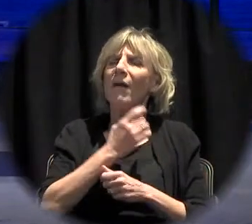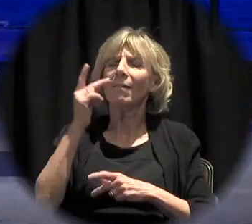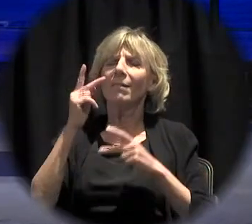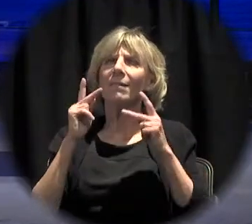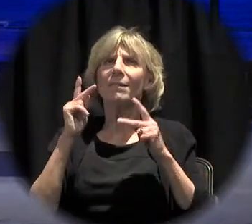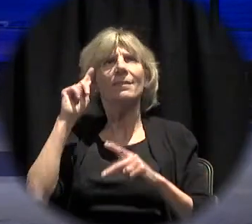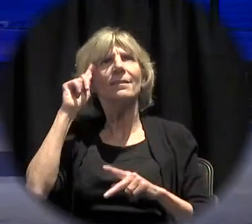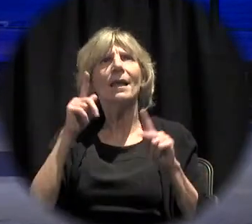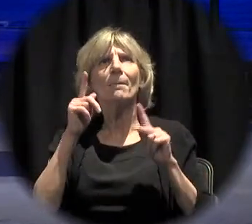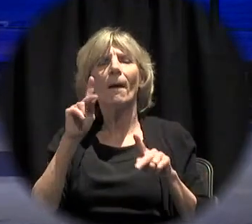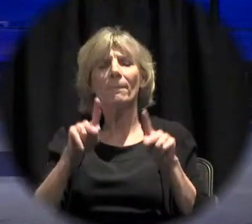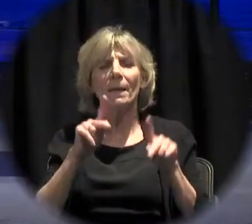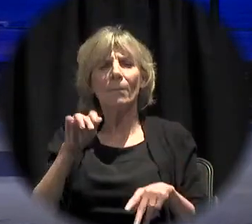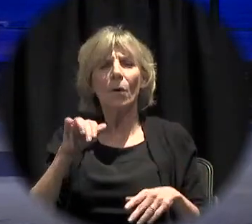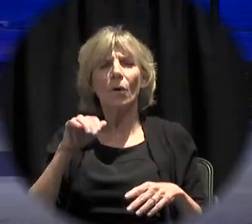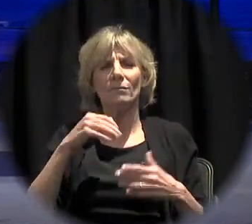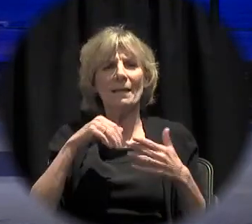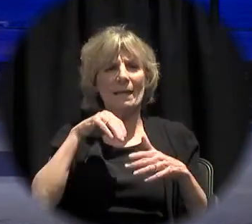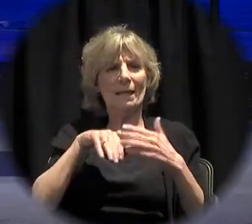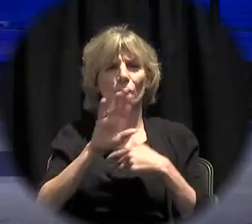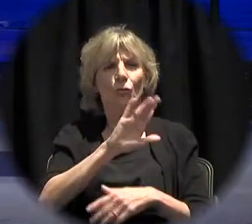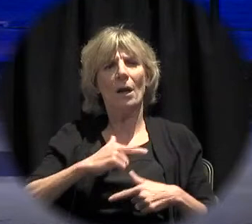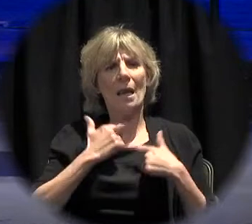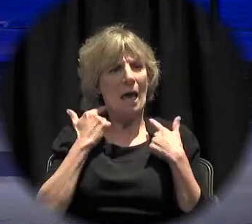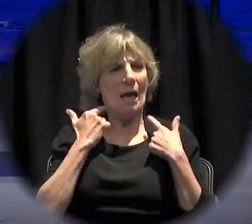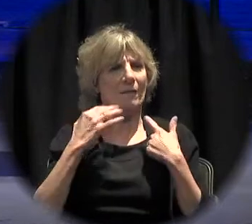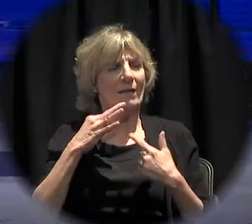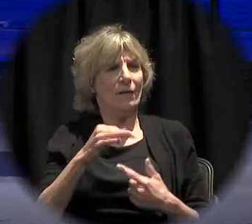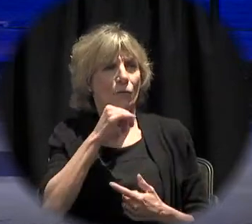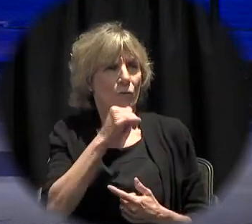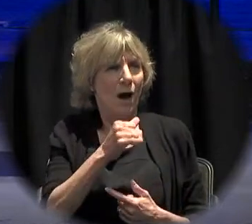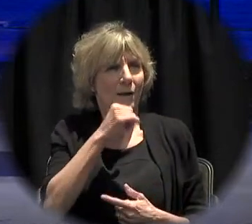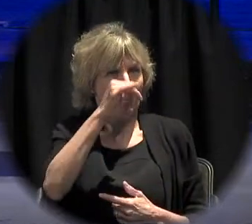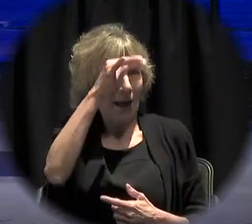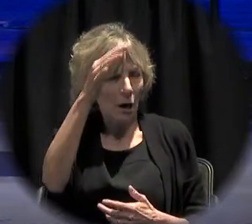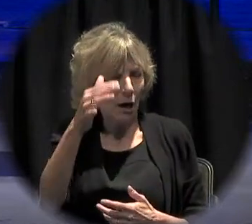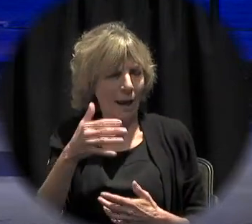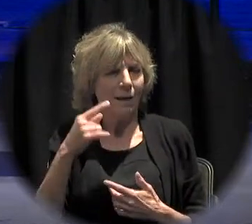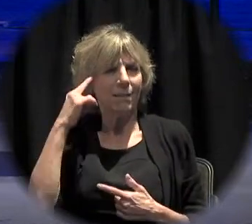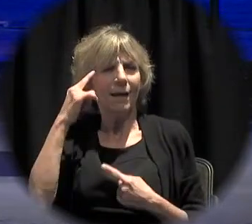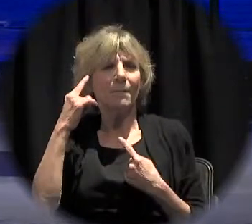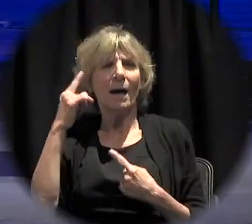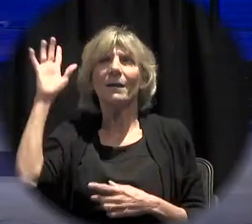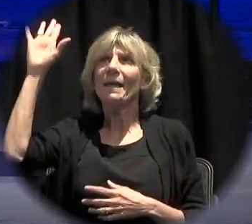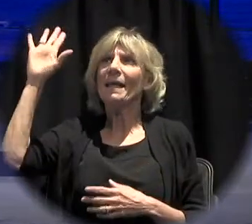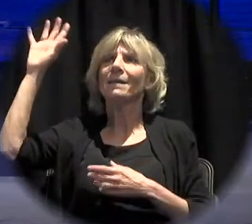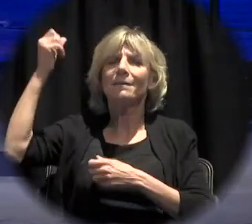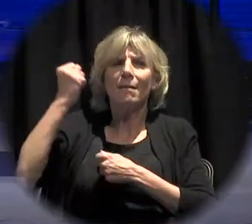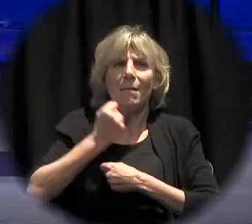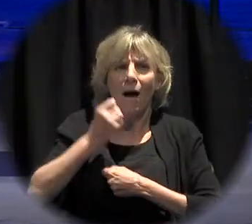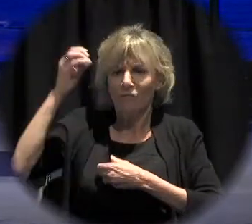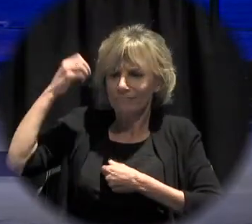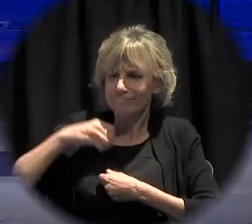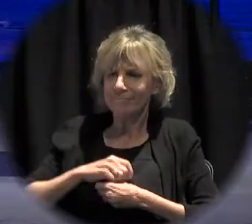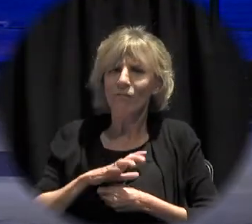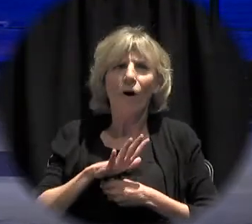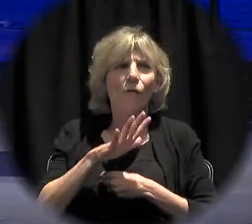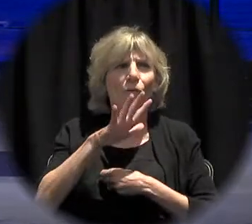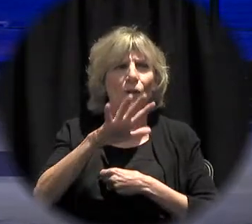a parent. Ask him to form that heart of love in you so that it would overflow onto those around